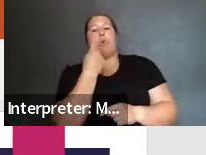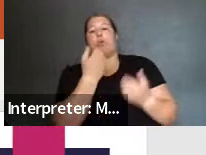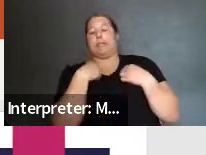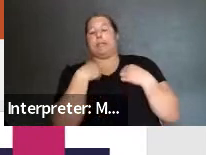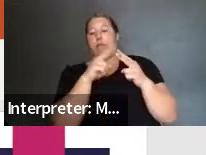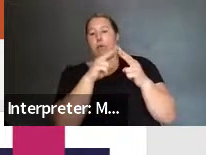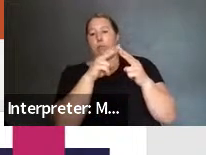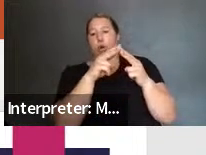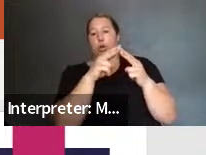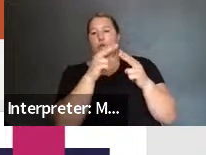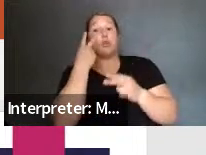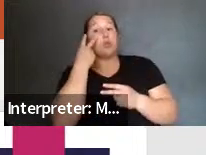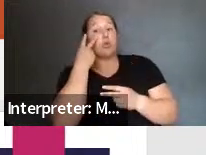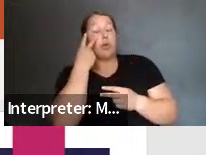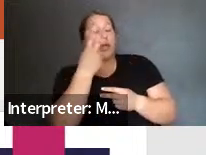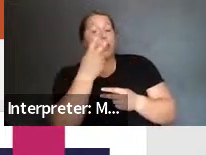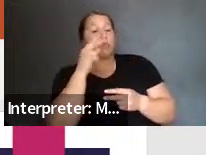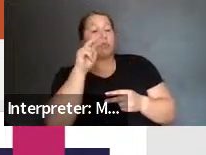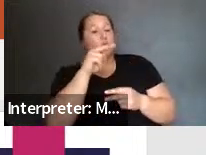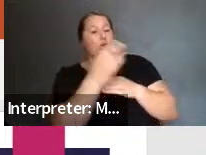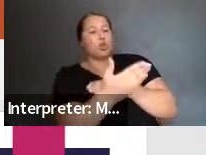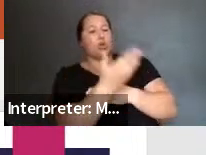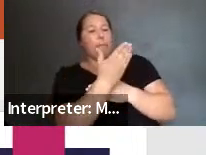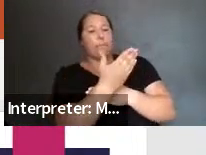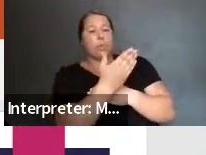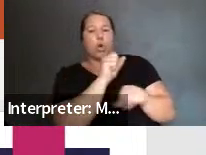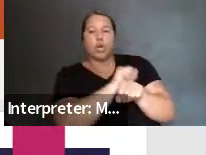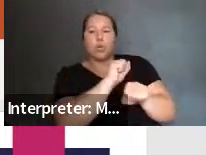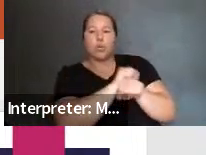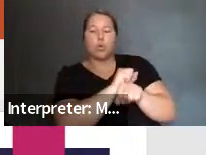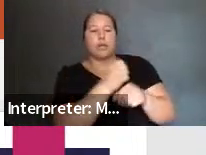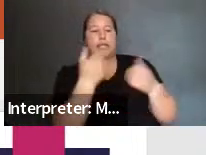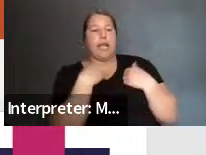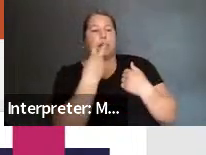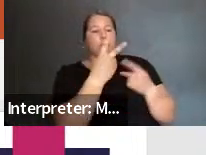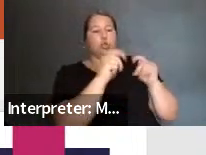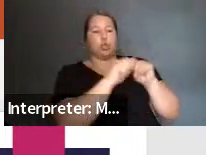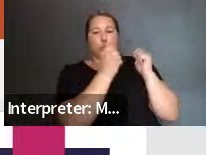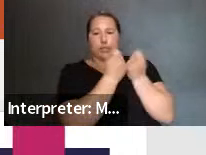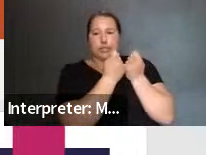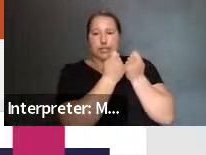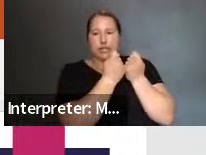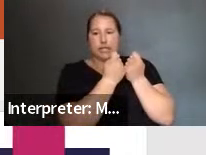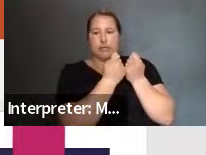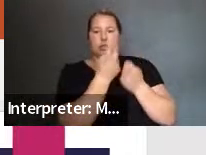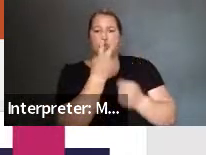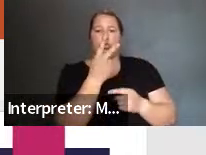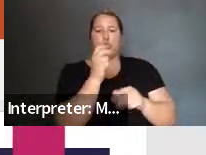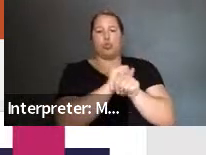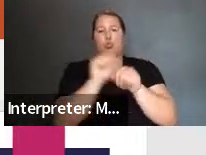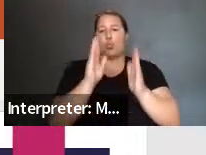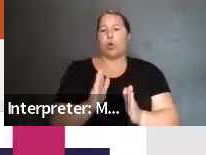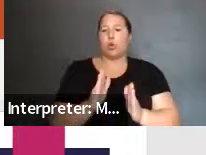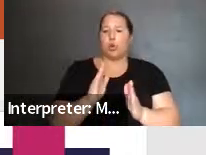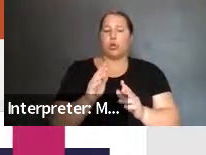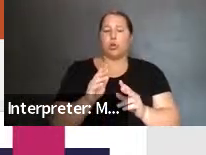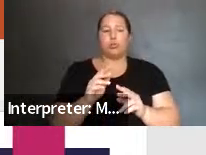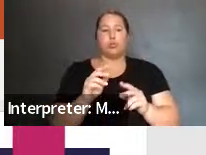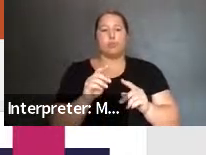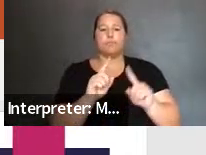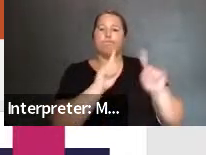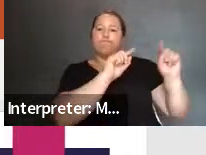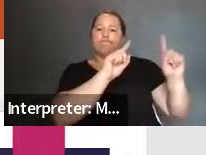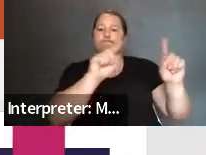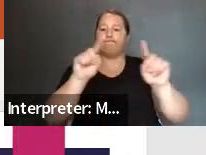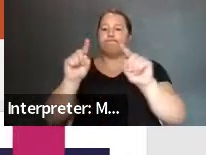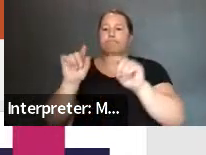morning shift, you will have 2 teams of PIC employees out and about during our day shift, our evening shift,